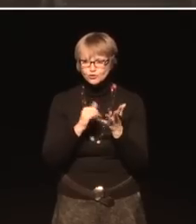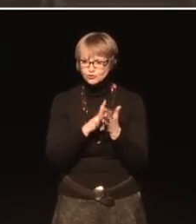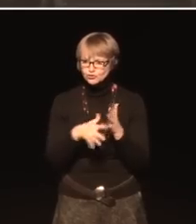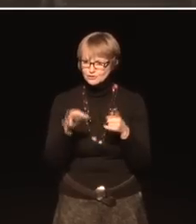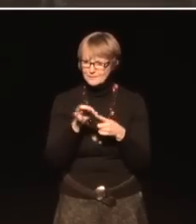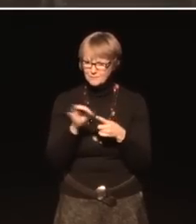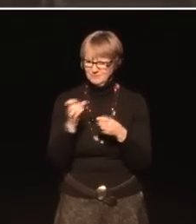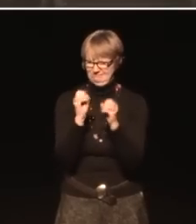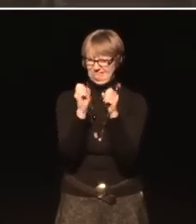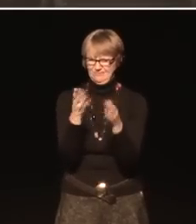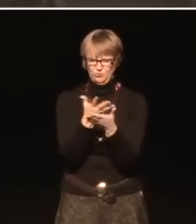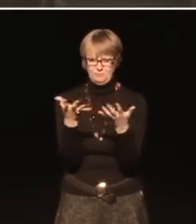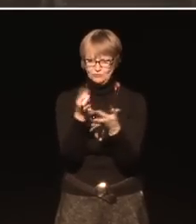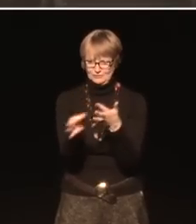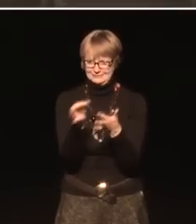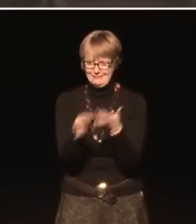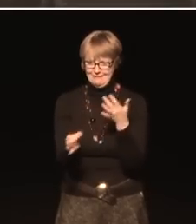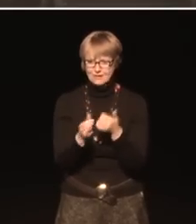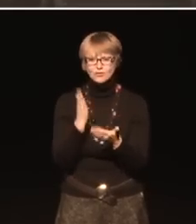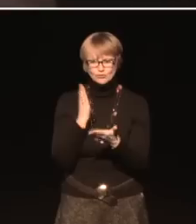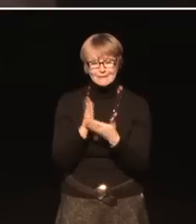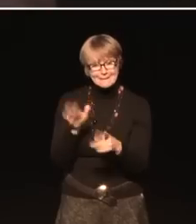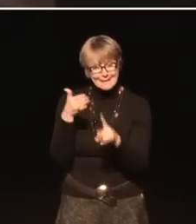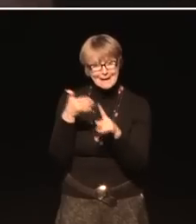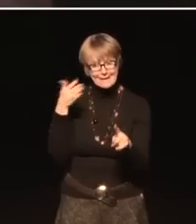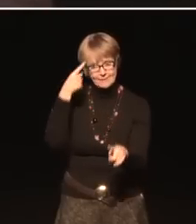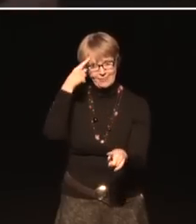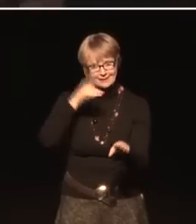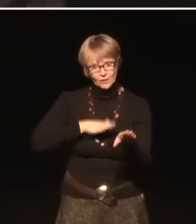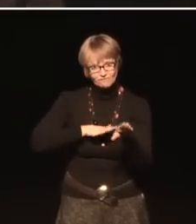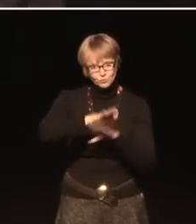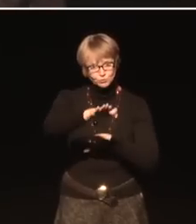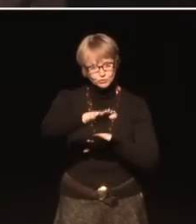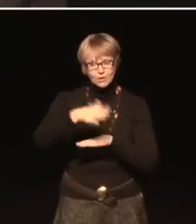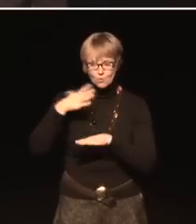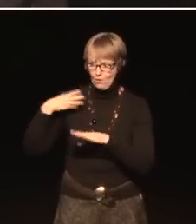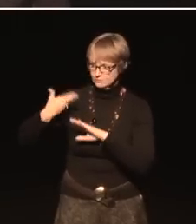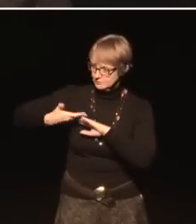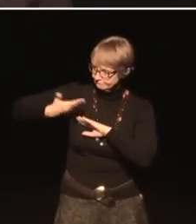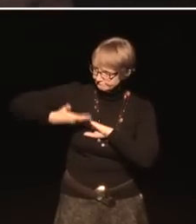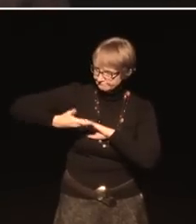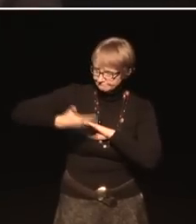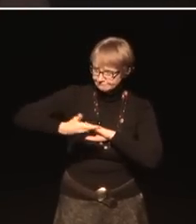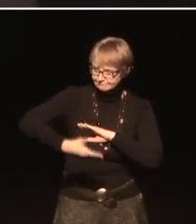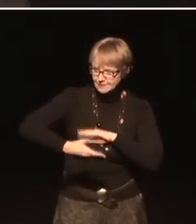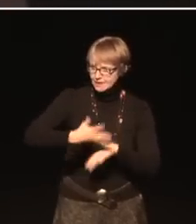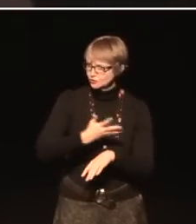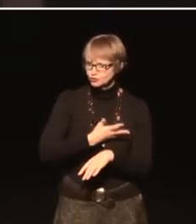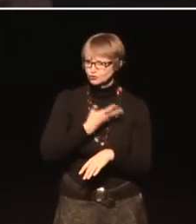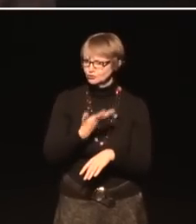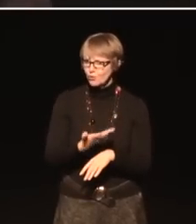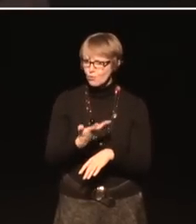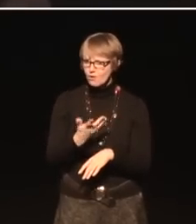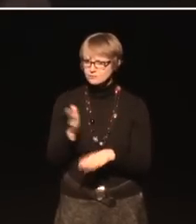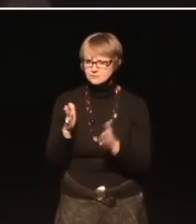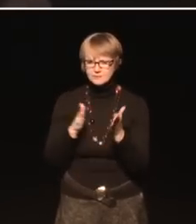So it's a legacy project, really. We're looking to the future and we're looking to kind of avoid the Groundhog Day that